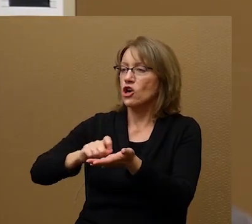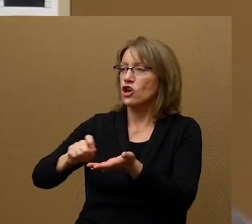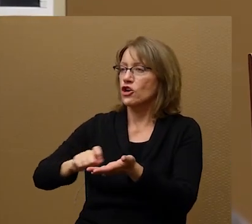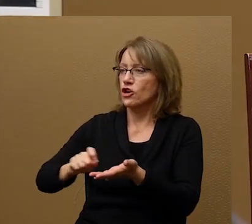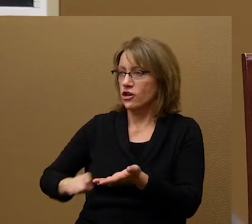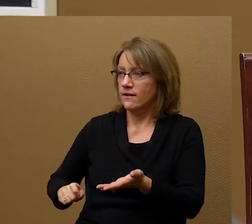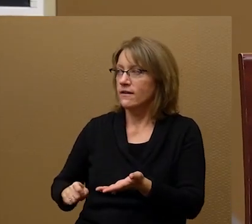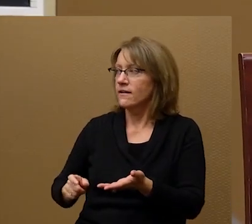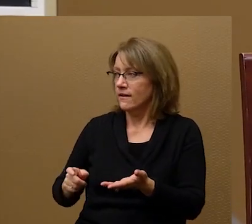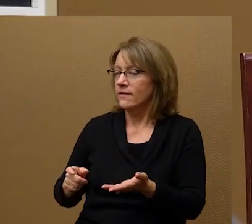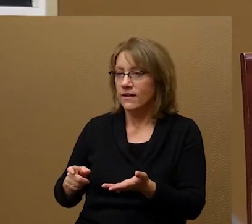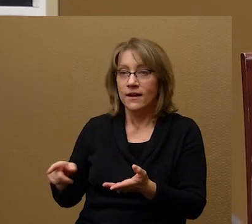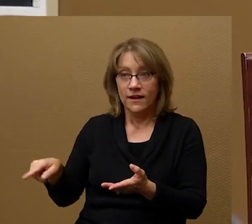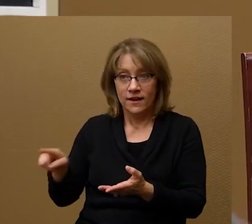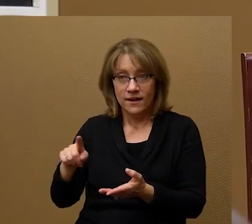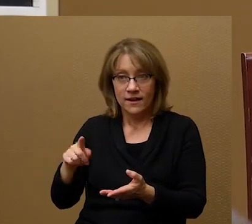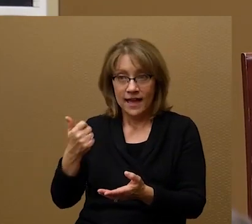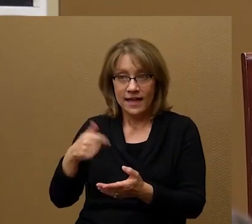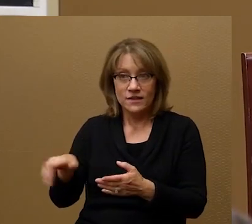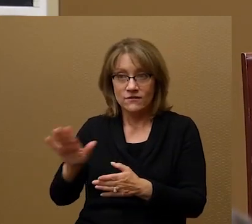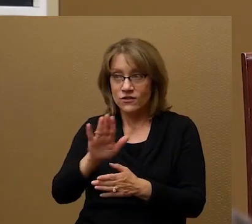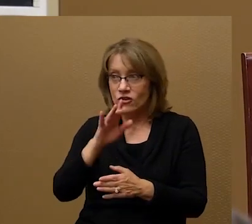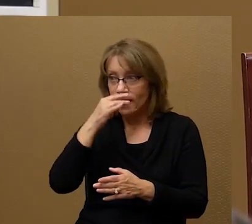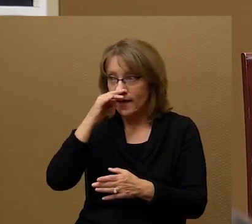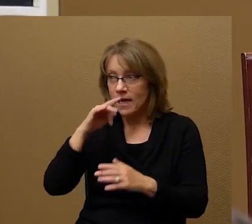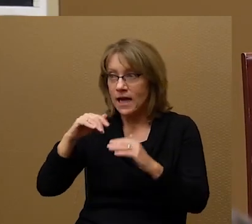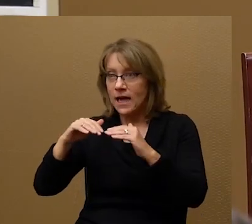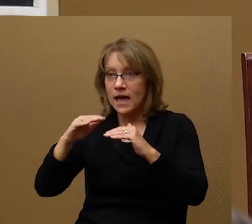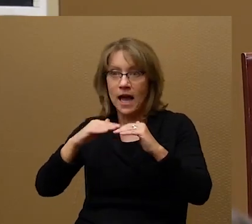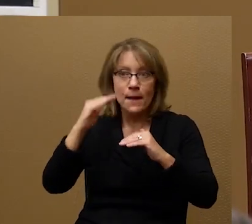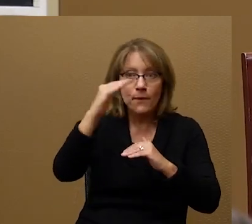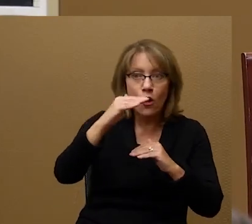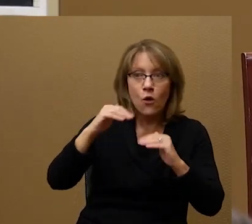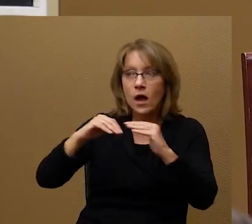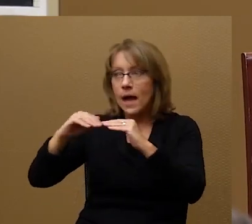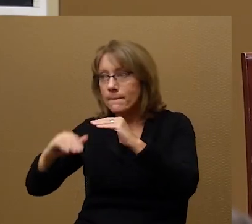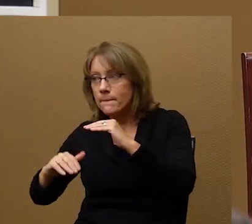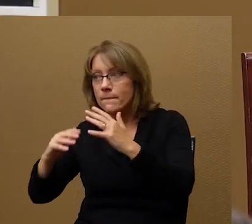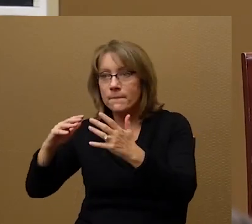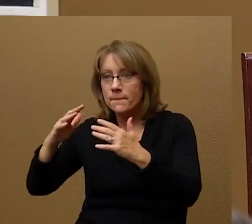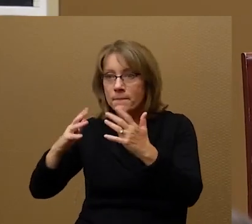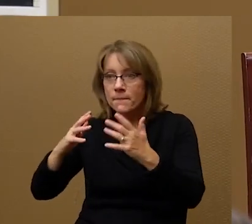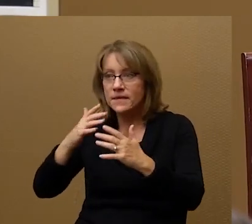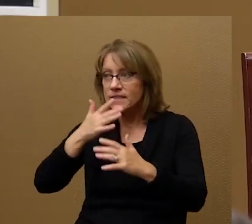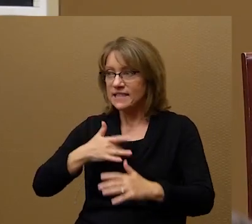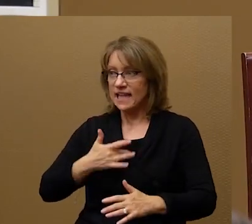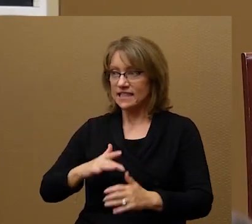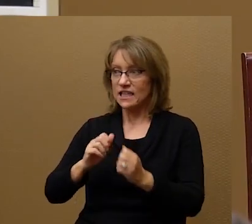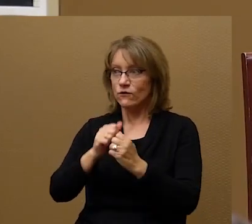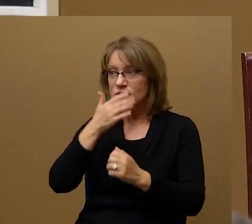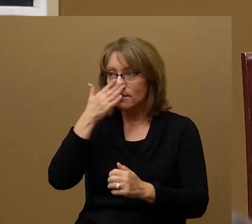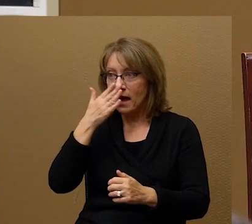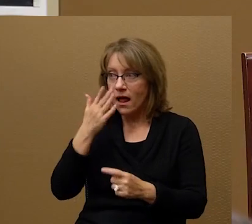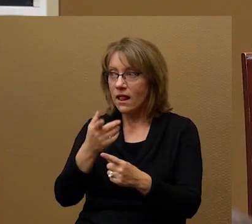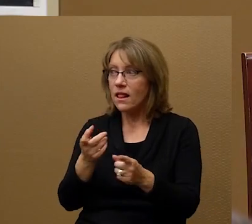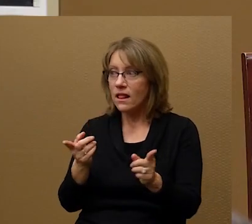Do any of you guys have kids who are probably hypo or hypersensitive with smell? Yeah.